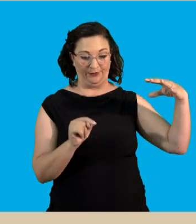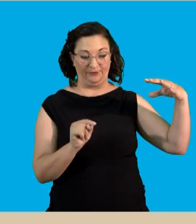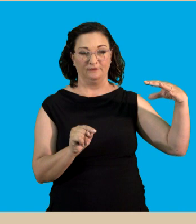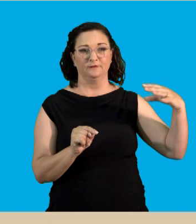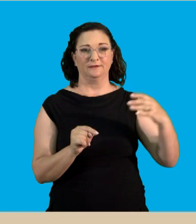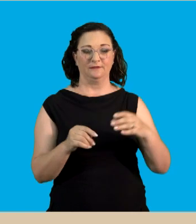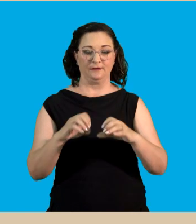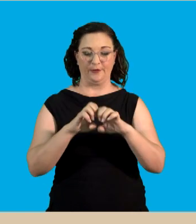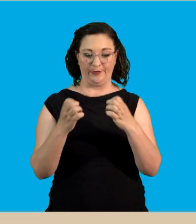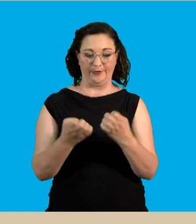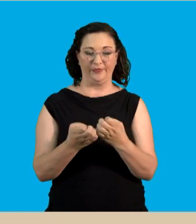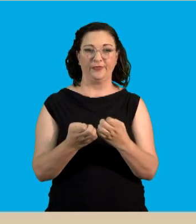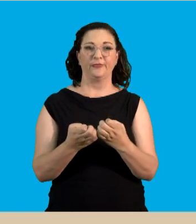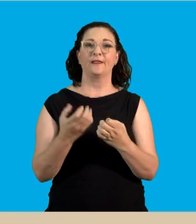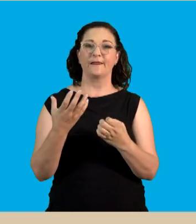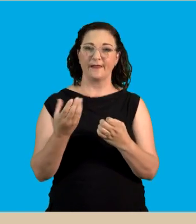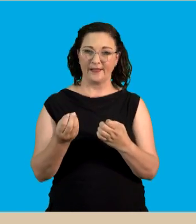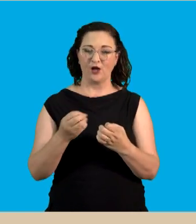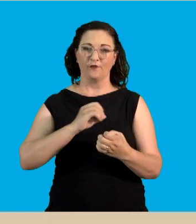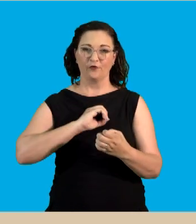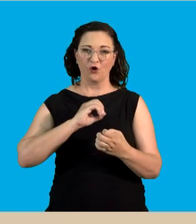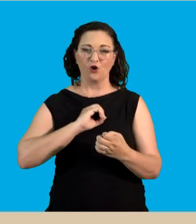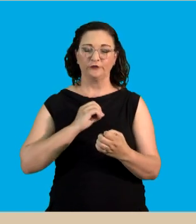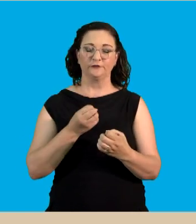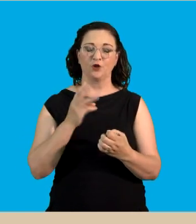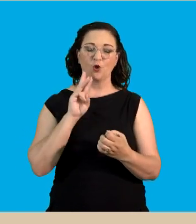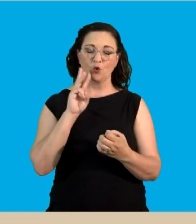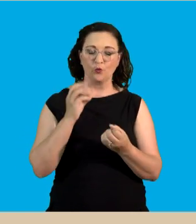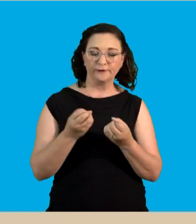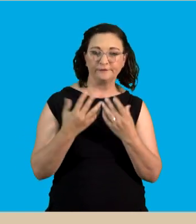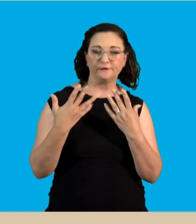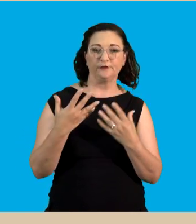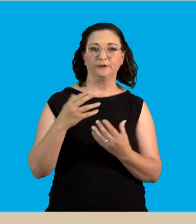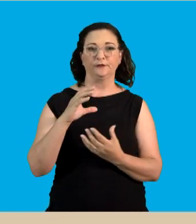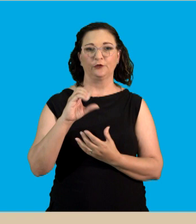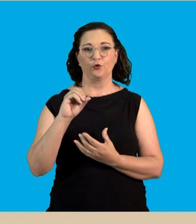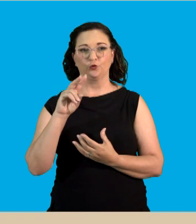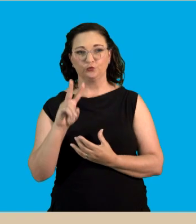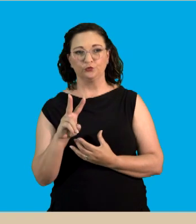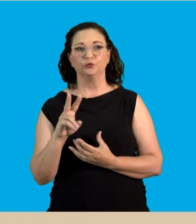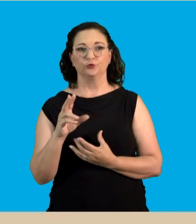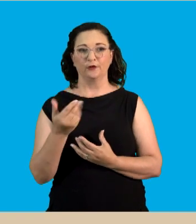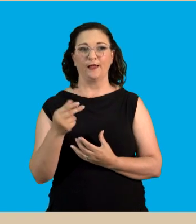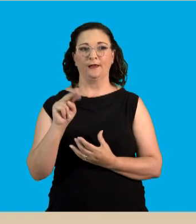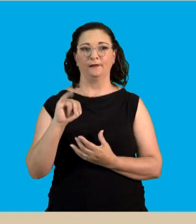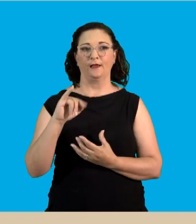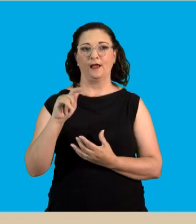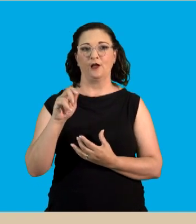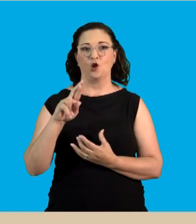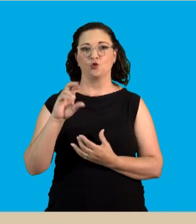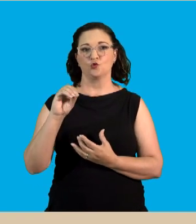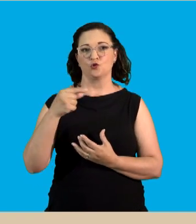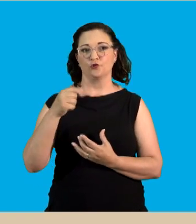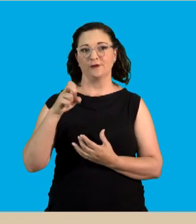It contains large amount of oxygen gas, fresh water, carbon dioxide, and nitrogen